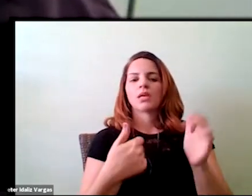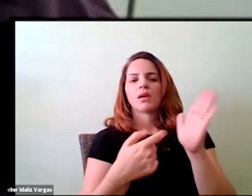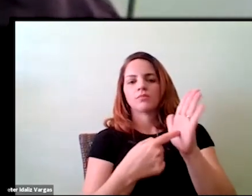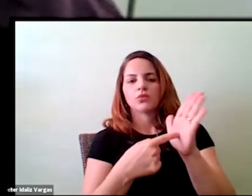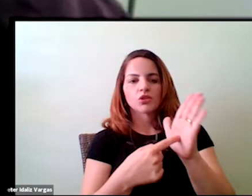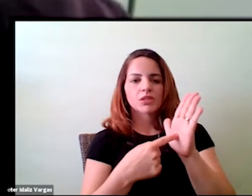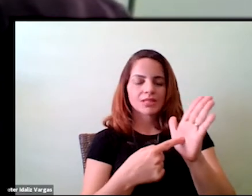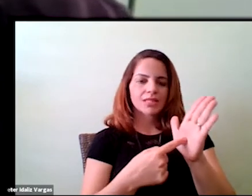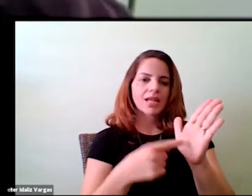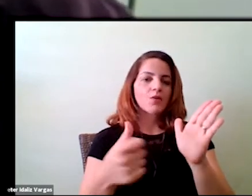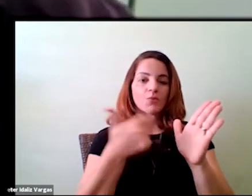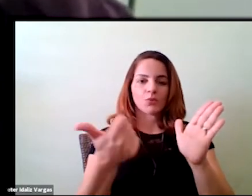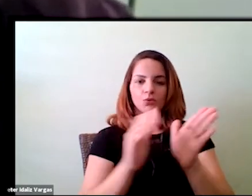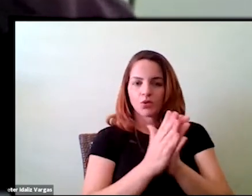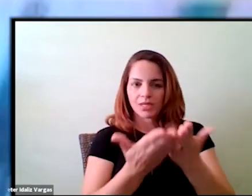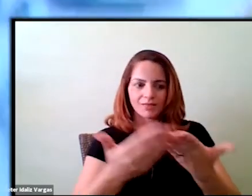is this work.